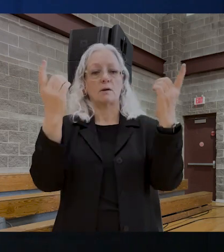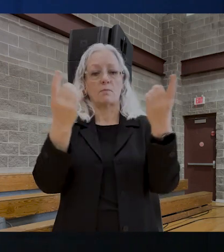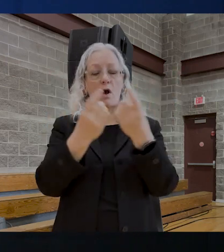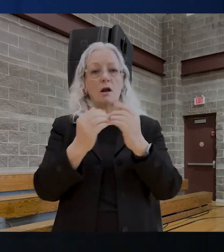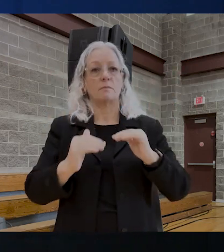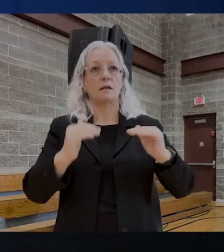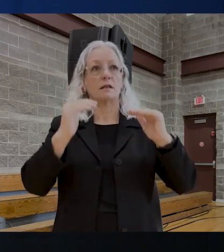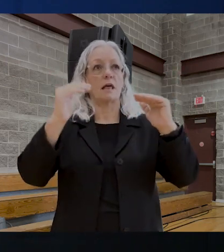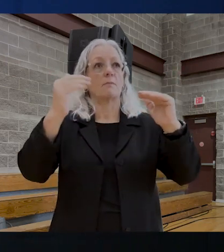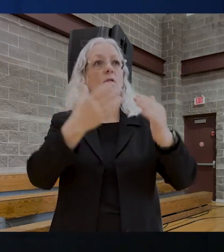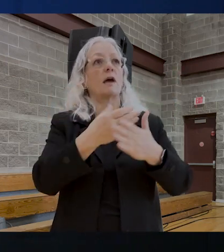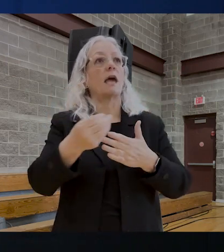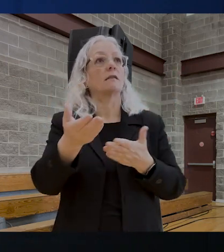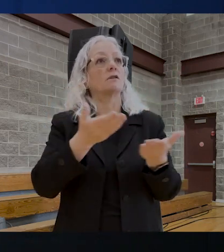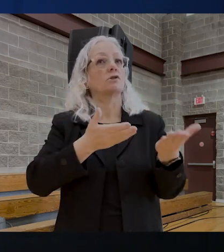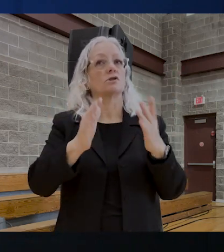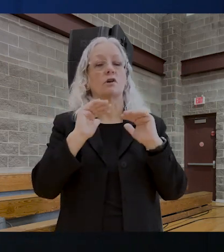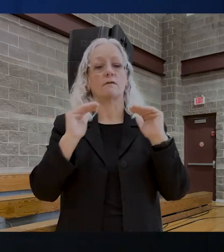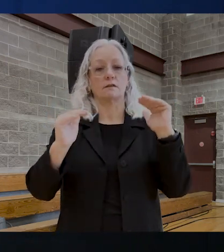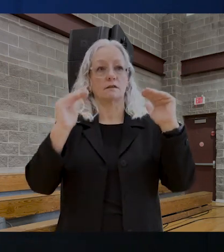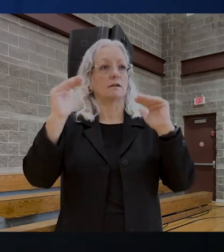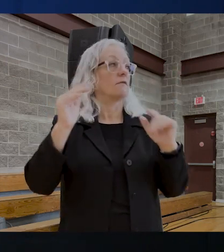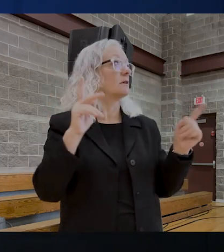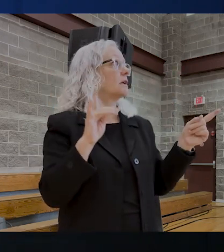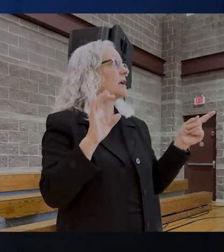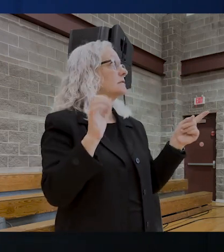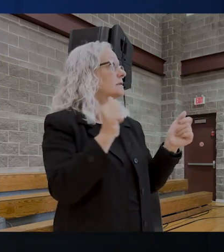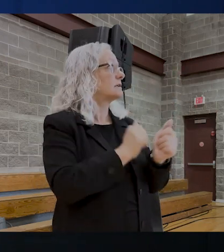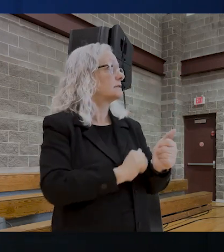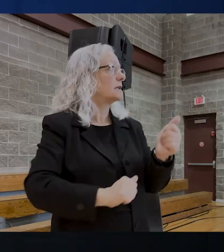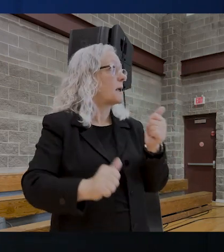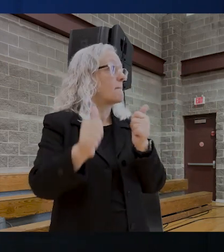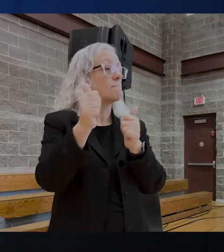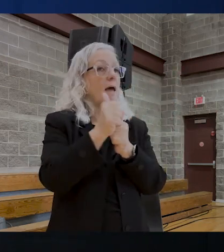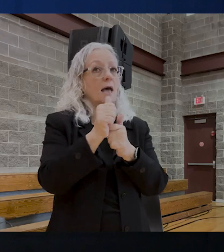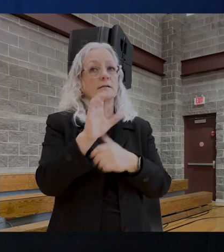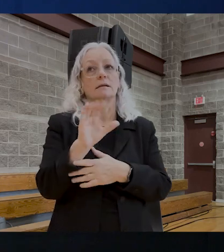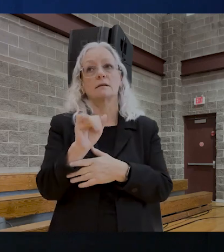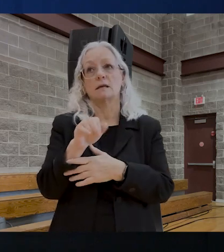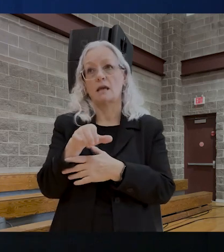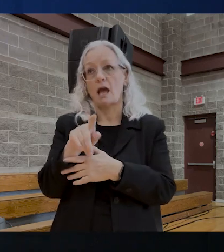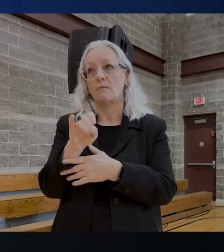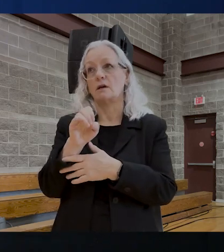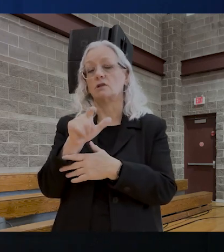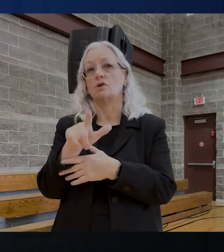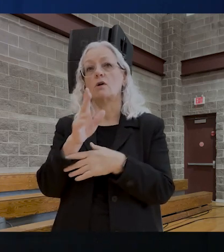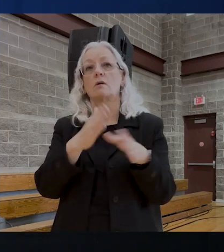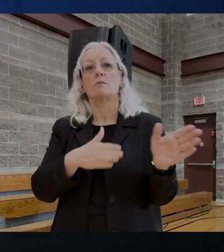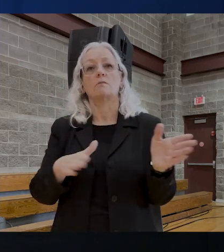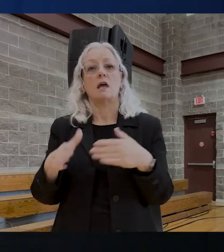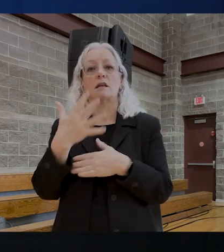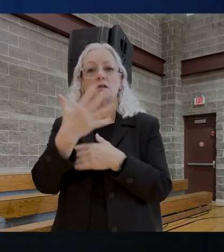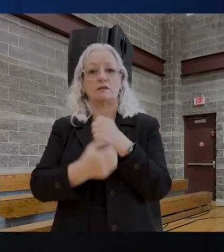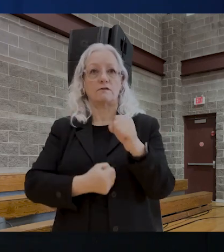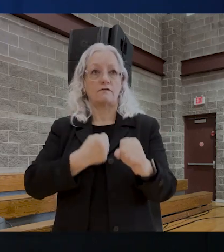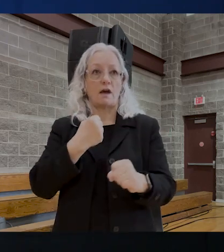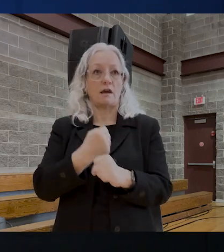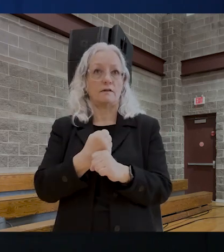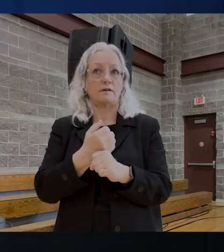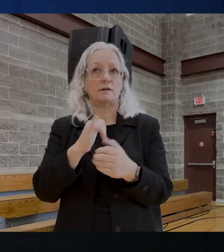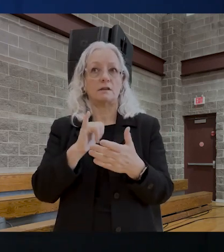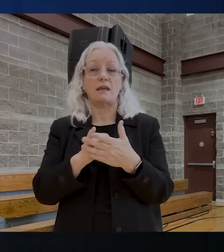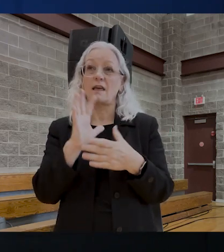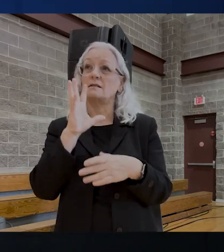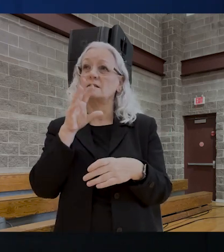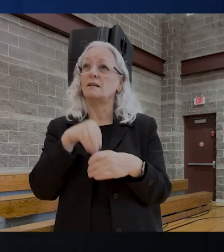activity pages. Kansas City passes a capital plan, a 5-year capital plan, and that's contained